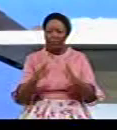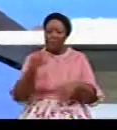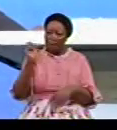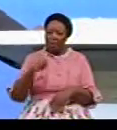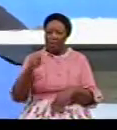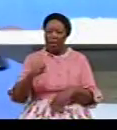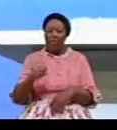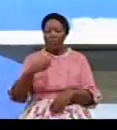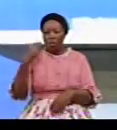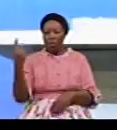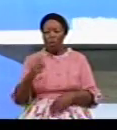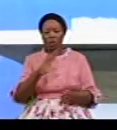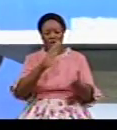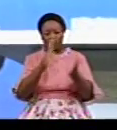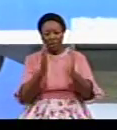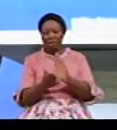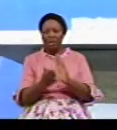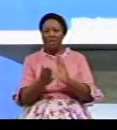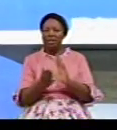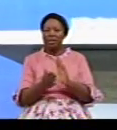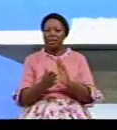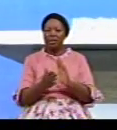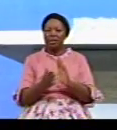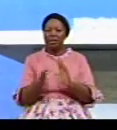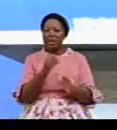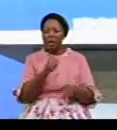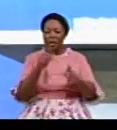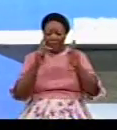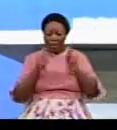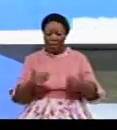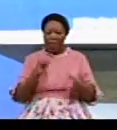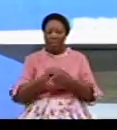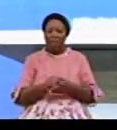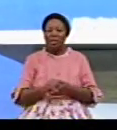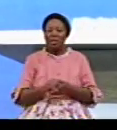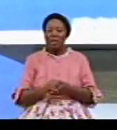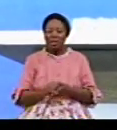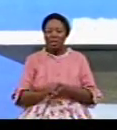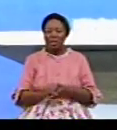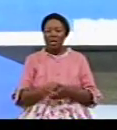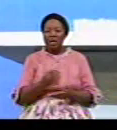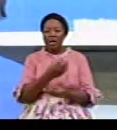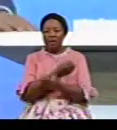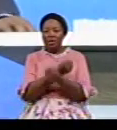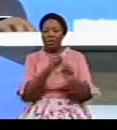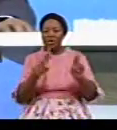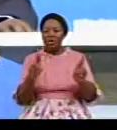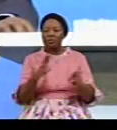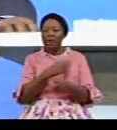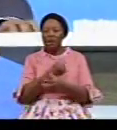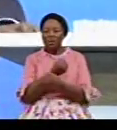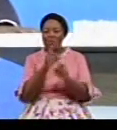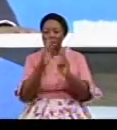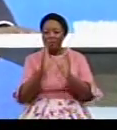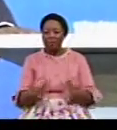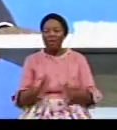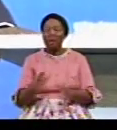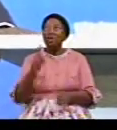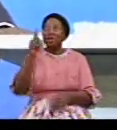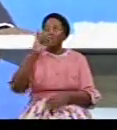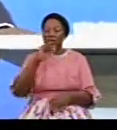hearts unreservedly unto the Lord tonight. Forgive them in